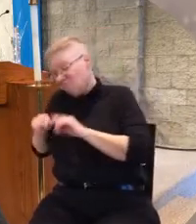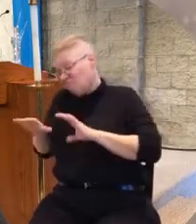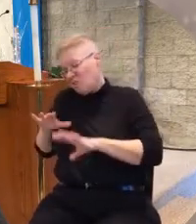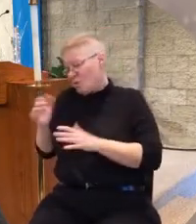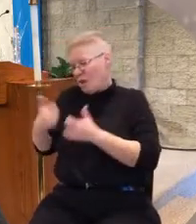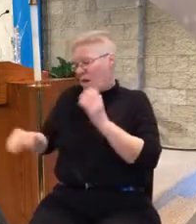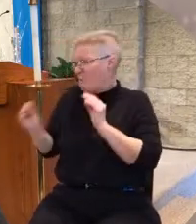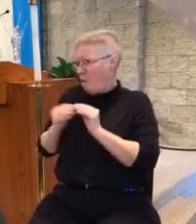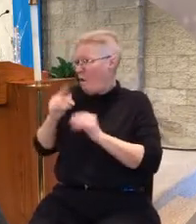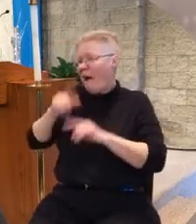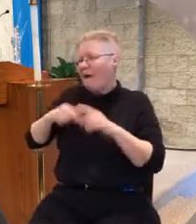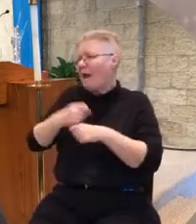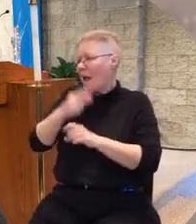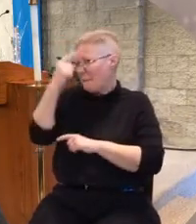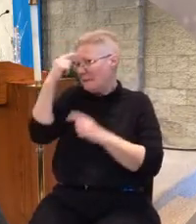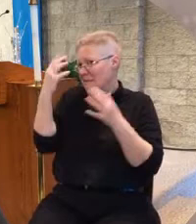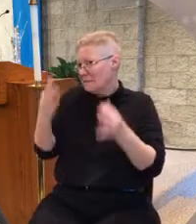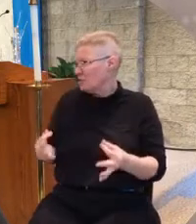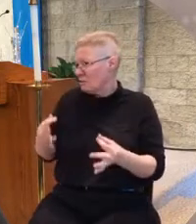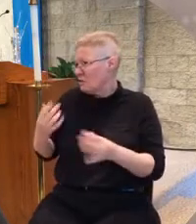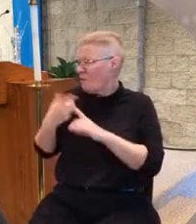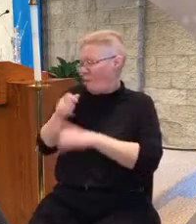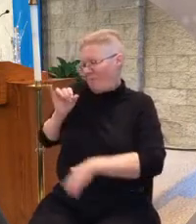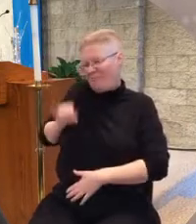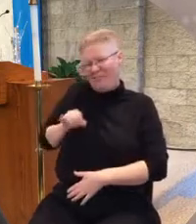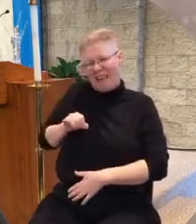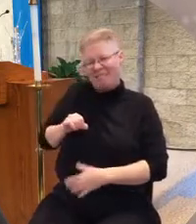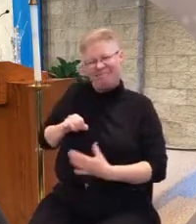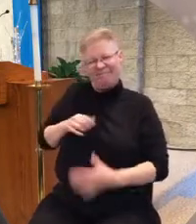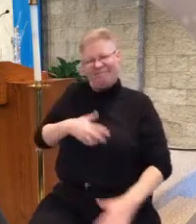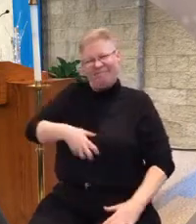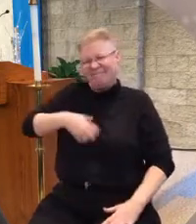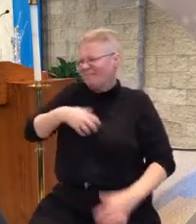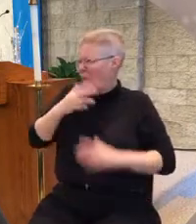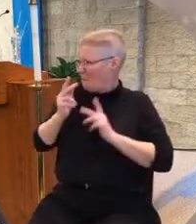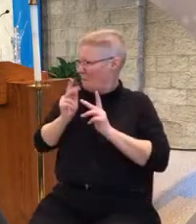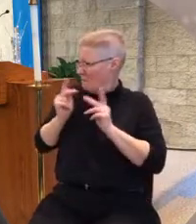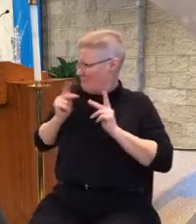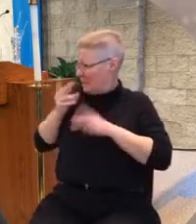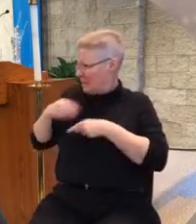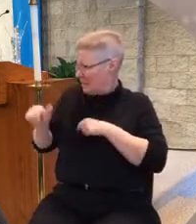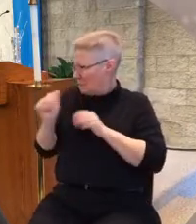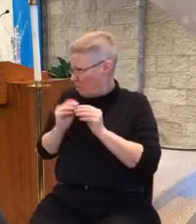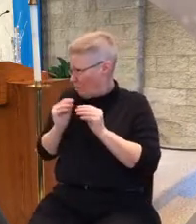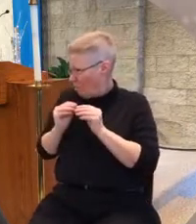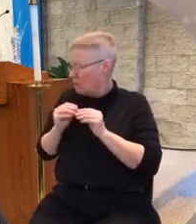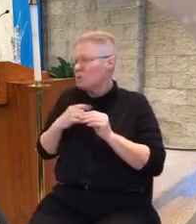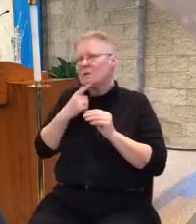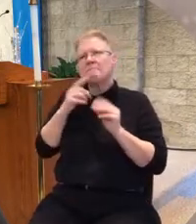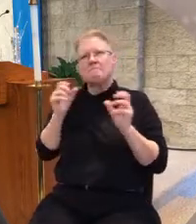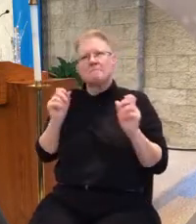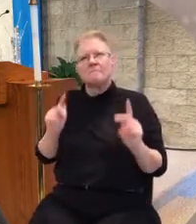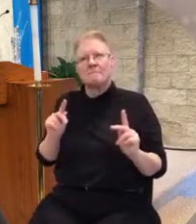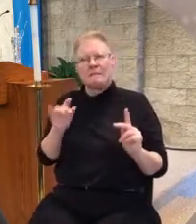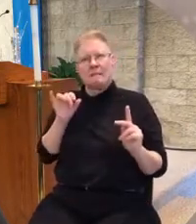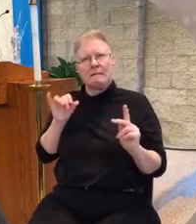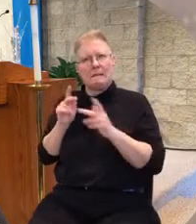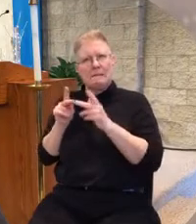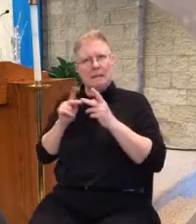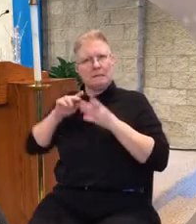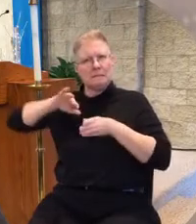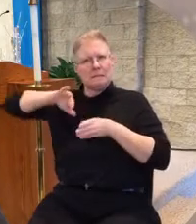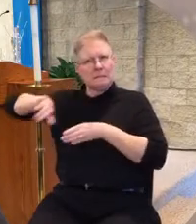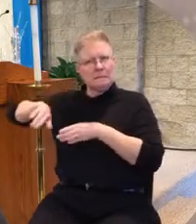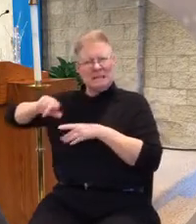from that place anymore. So I said, okay, well, I'm not going to make a decision from that place. But because this illusion is